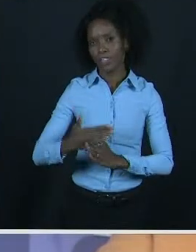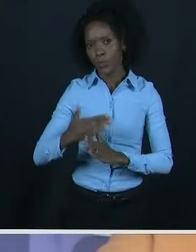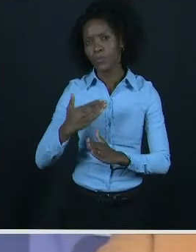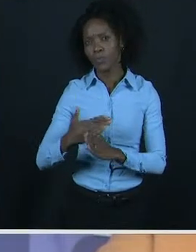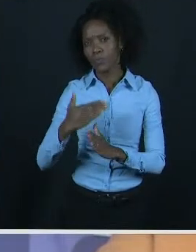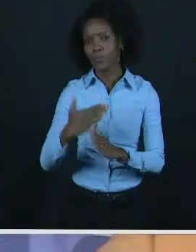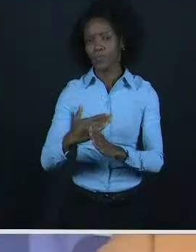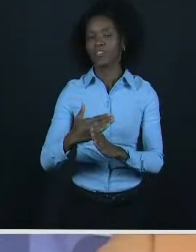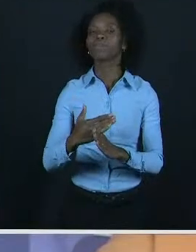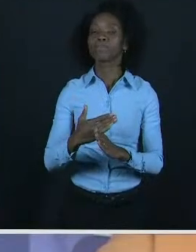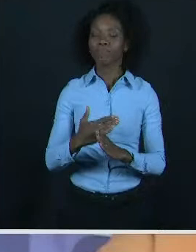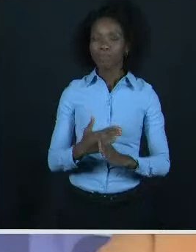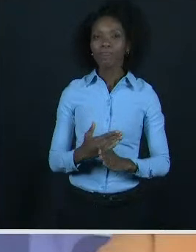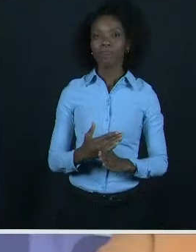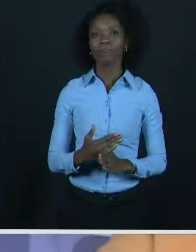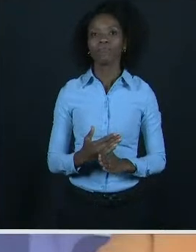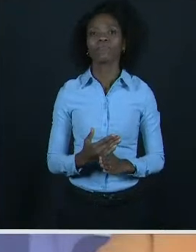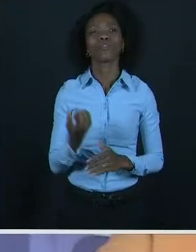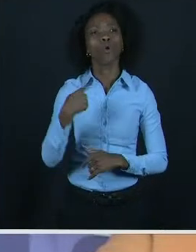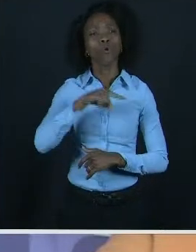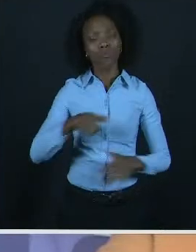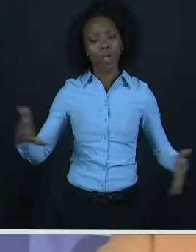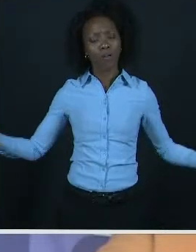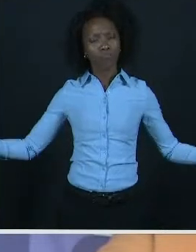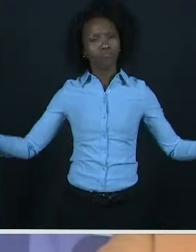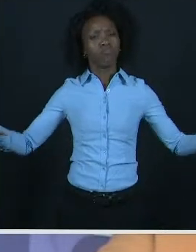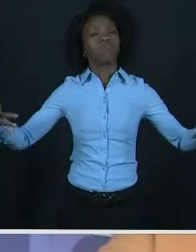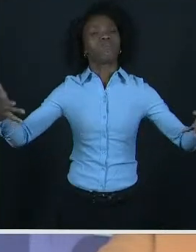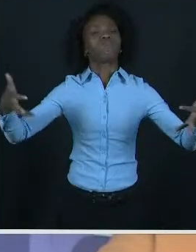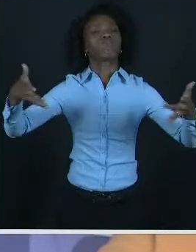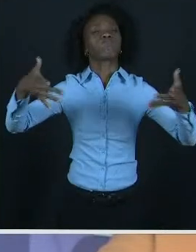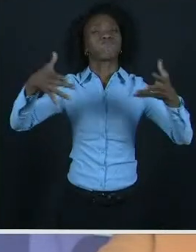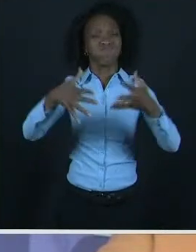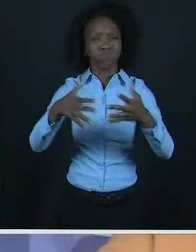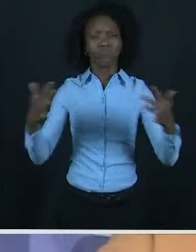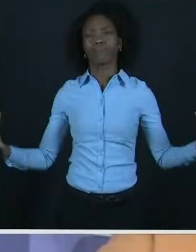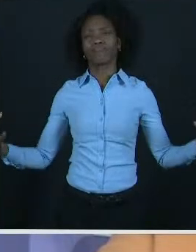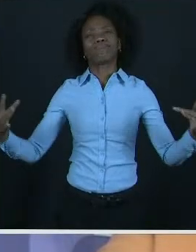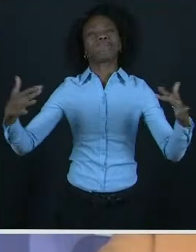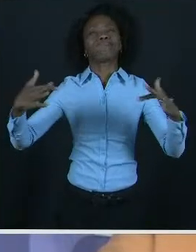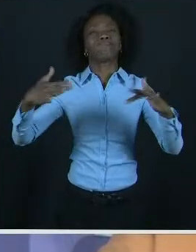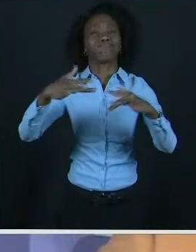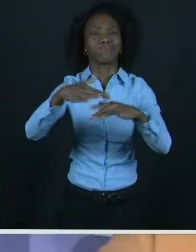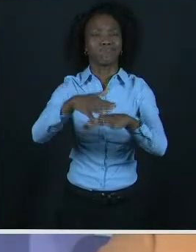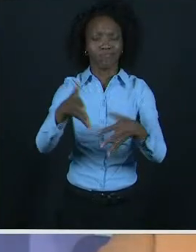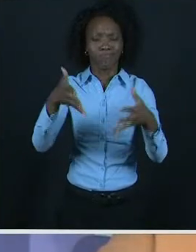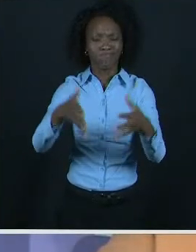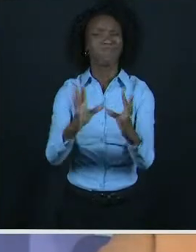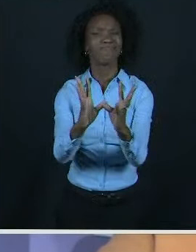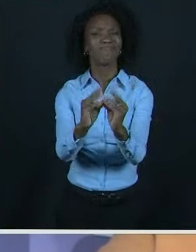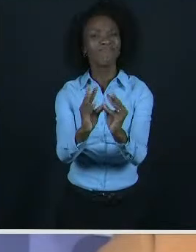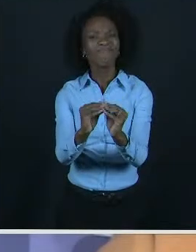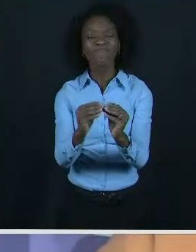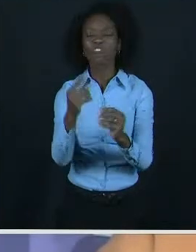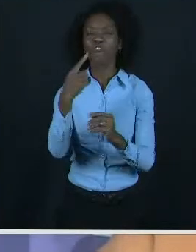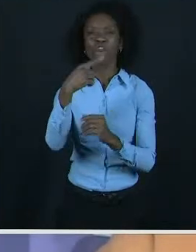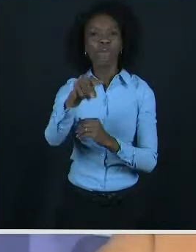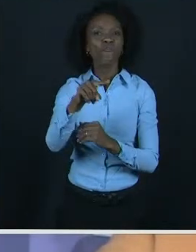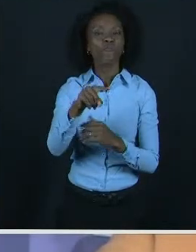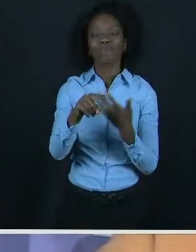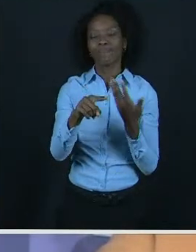We're meeting here at this second summit on gender-based violence